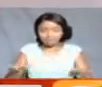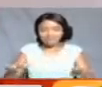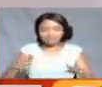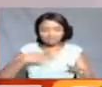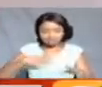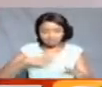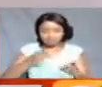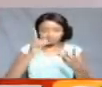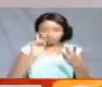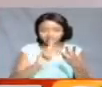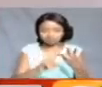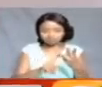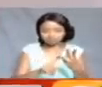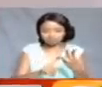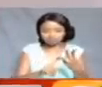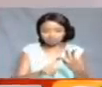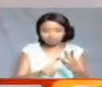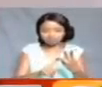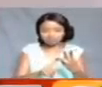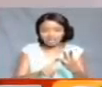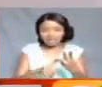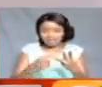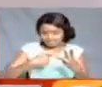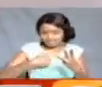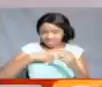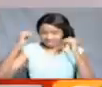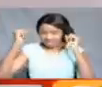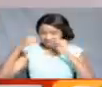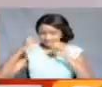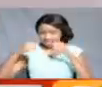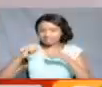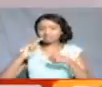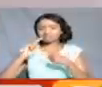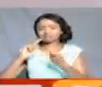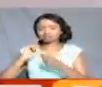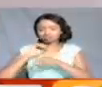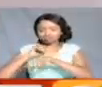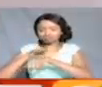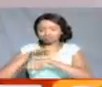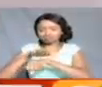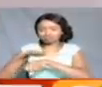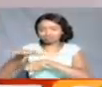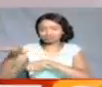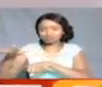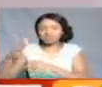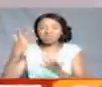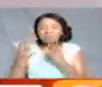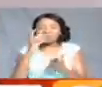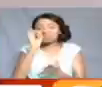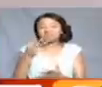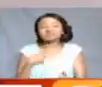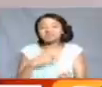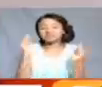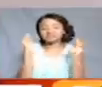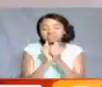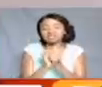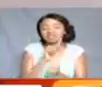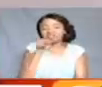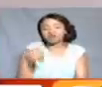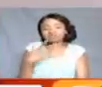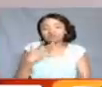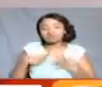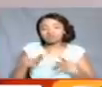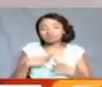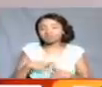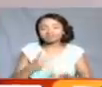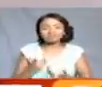is your ability to influence. Because if you have 10,000 followers, but when you tell them, you know, come to this place, no